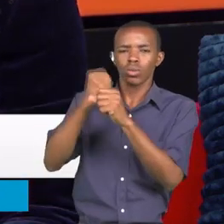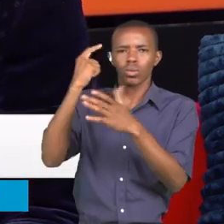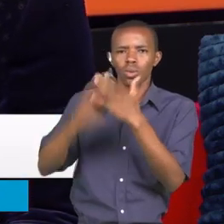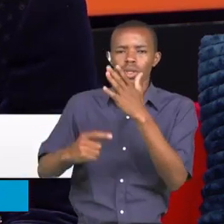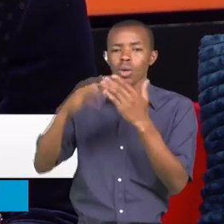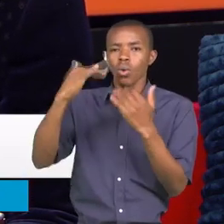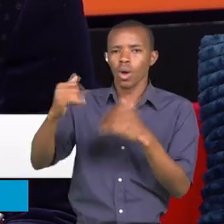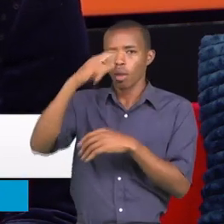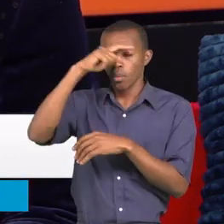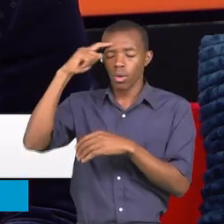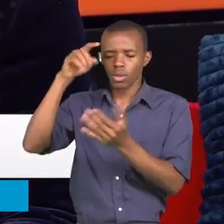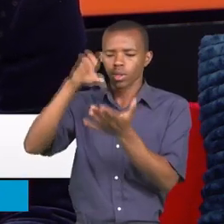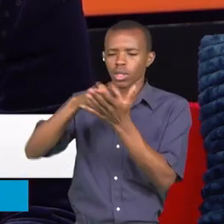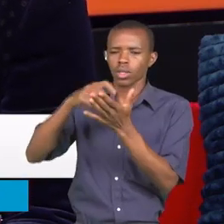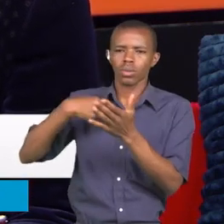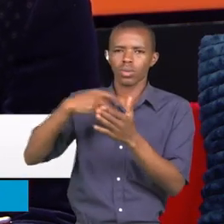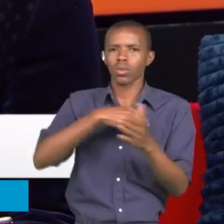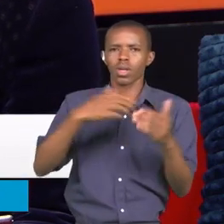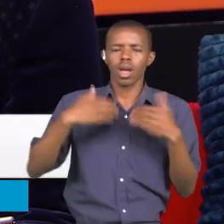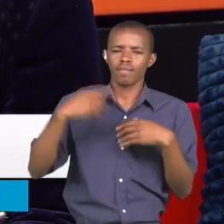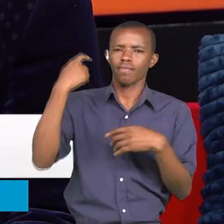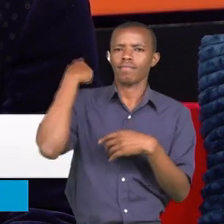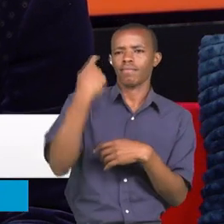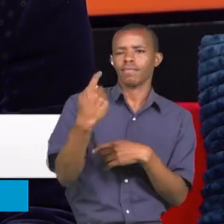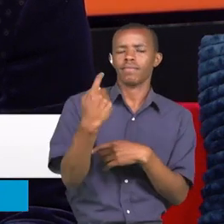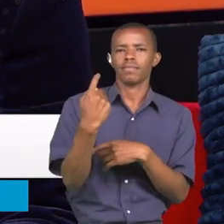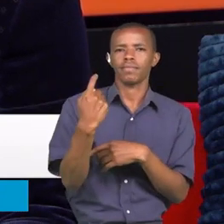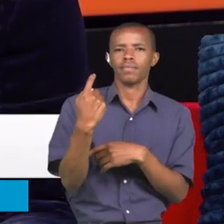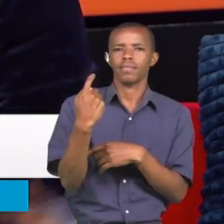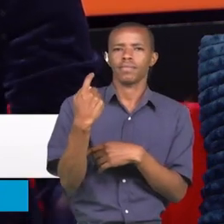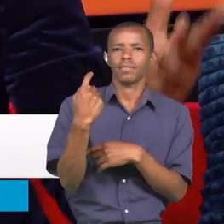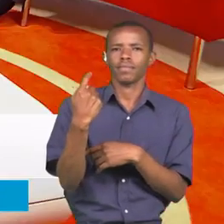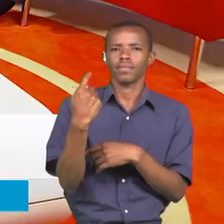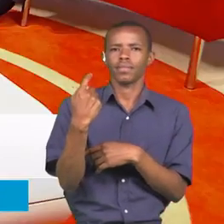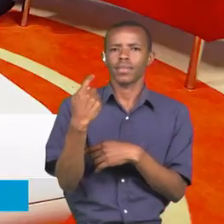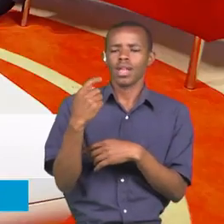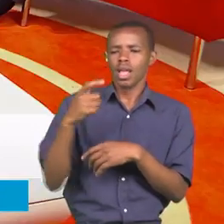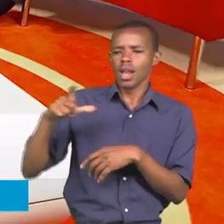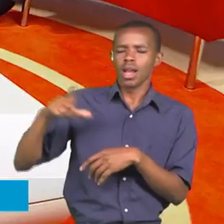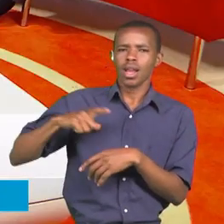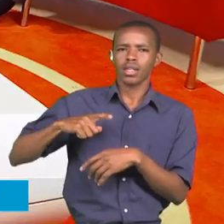now we have these cases. For example, the other day, a lady was